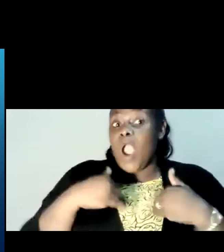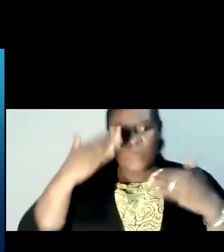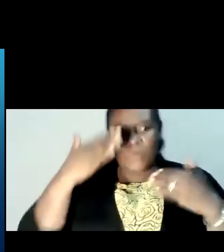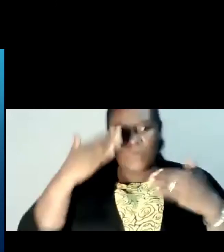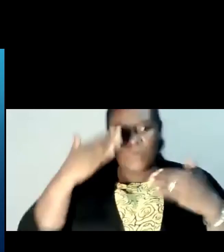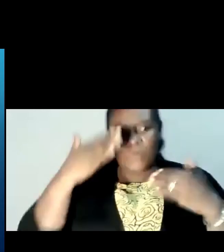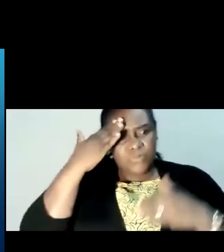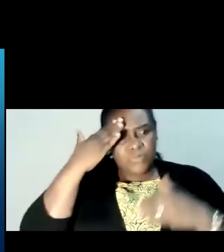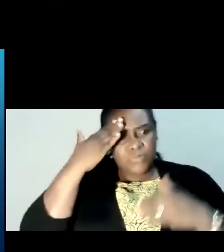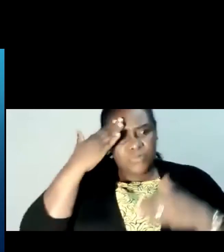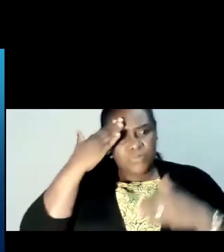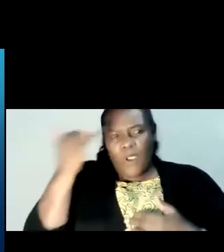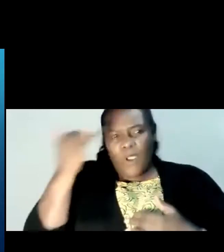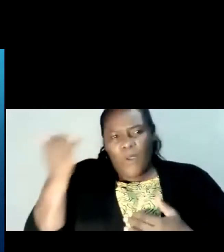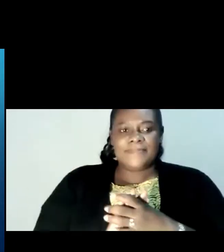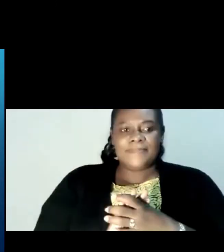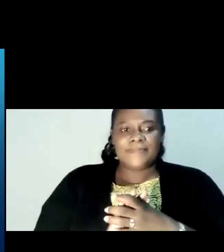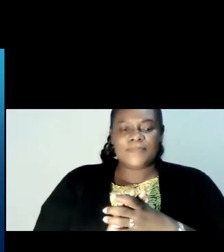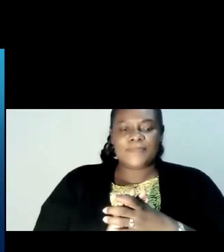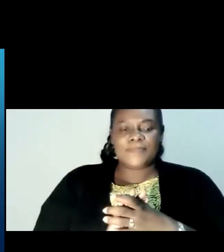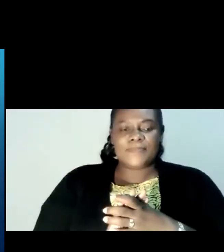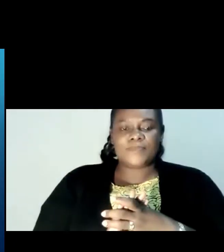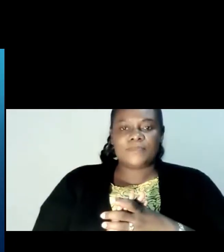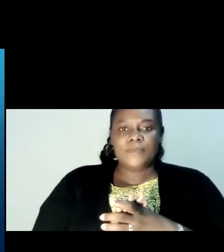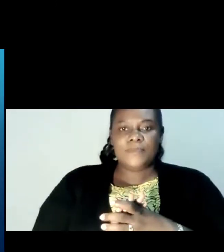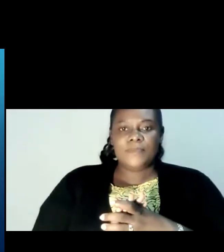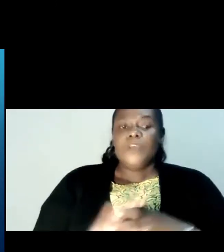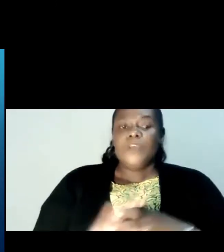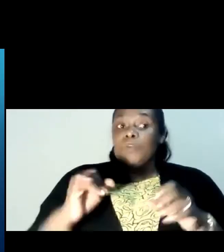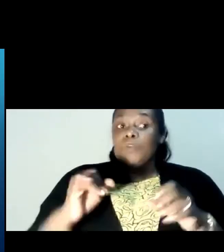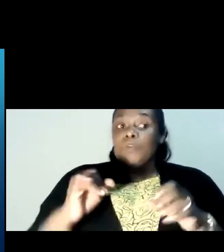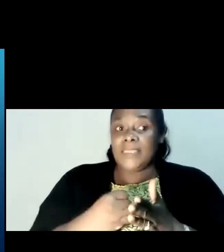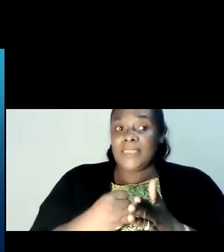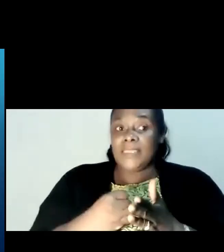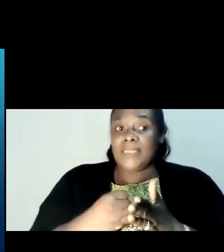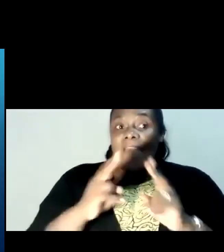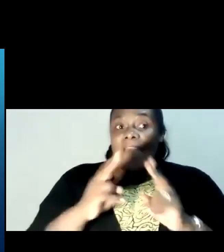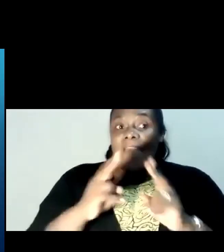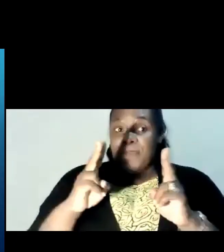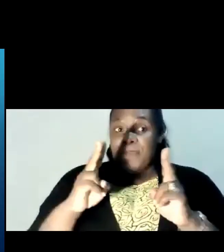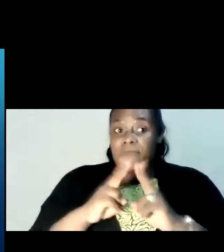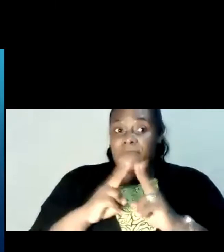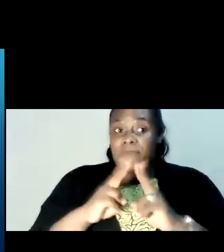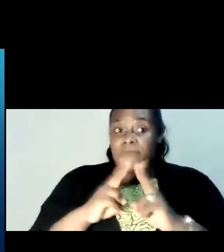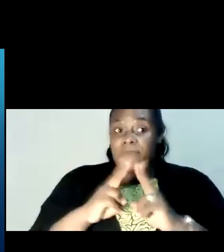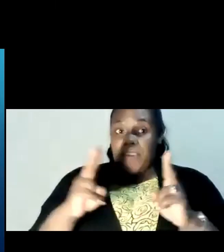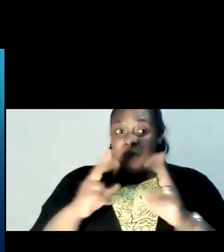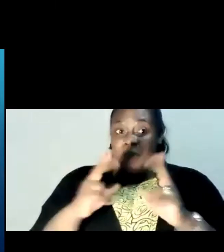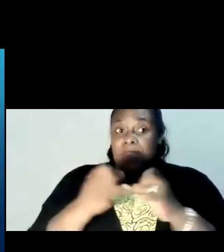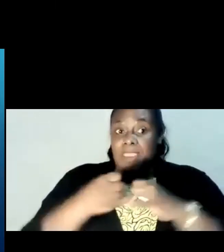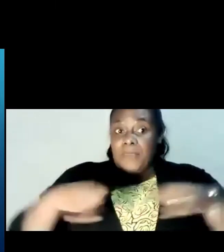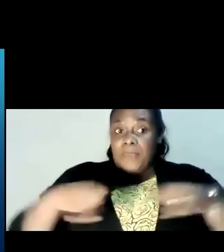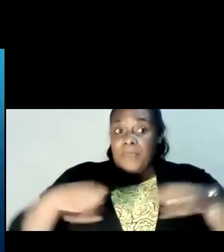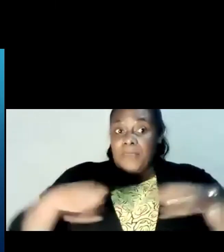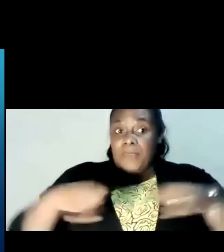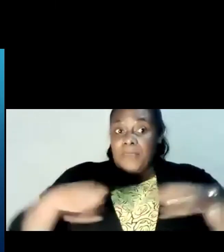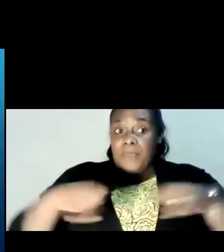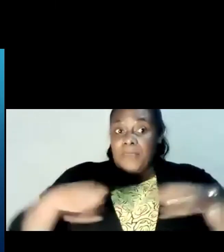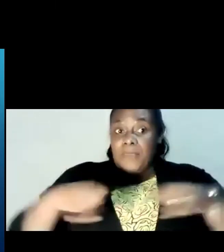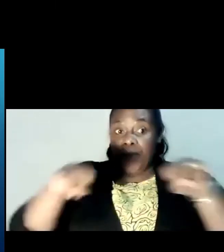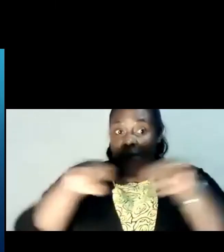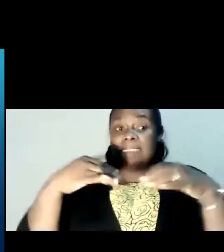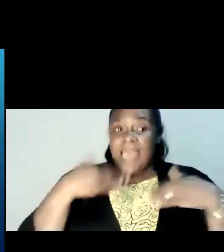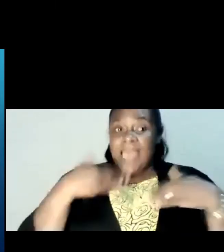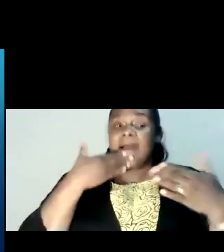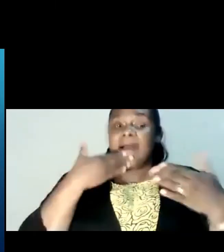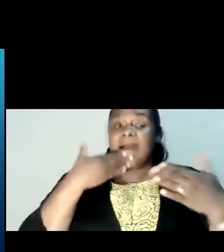be? It's important because maintaining good health early or at